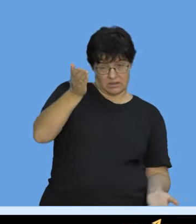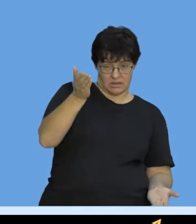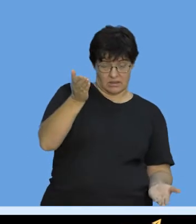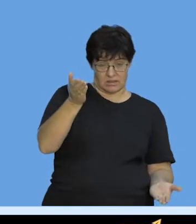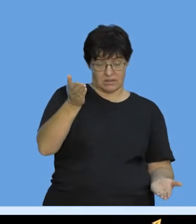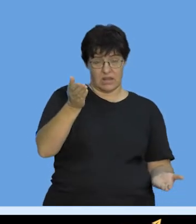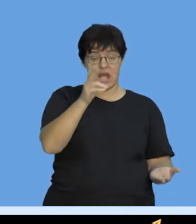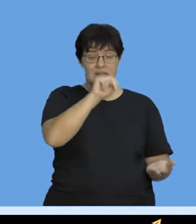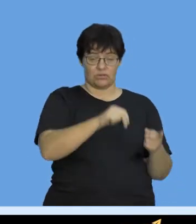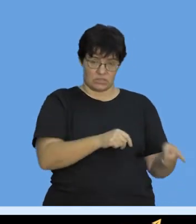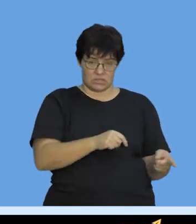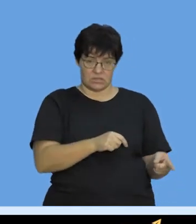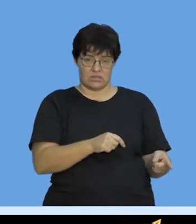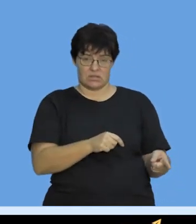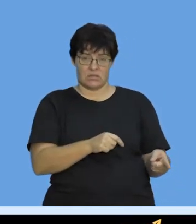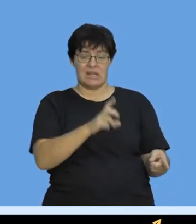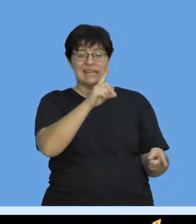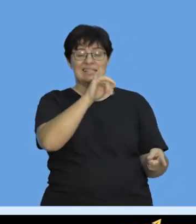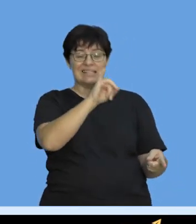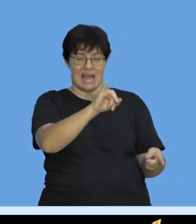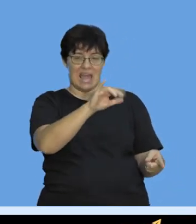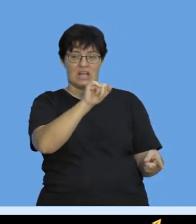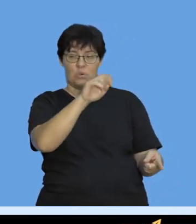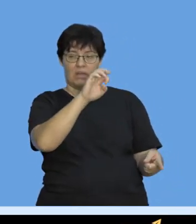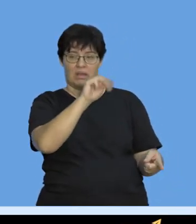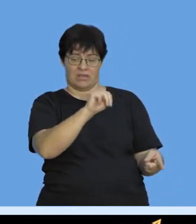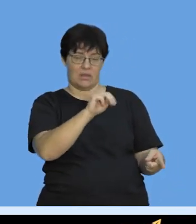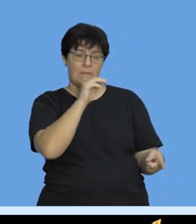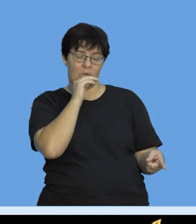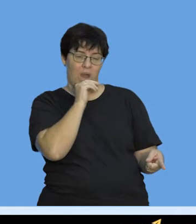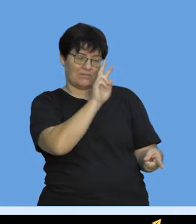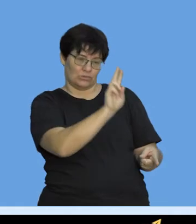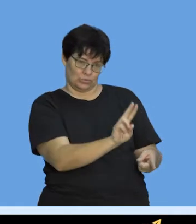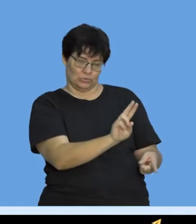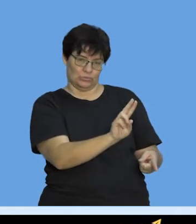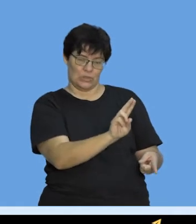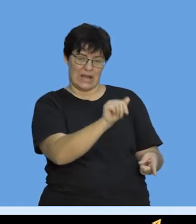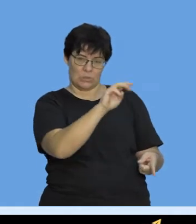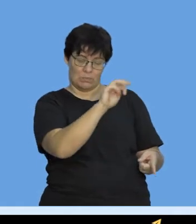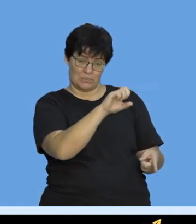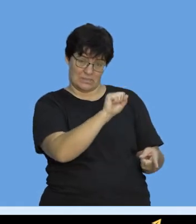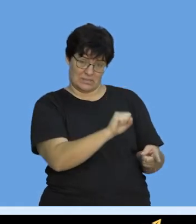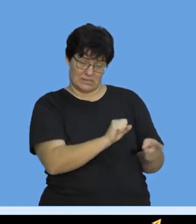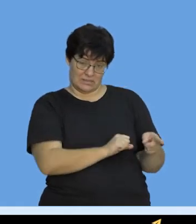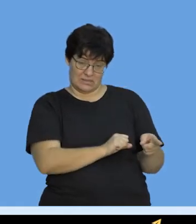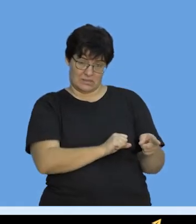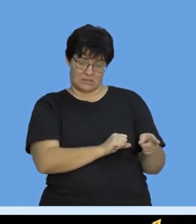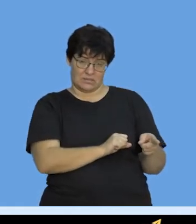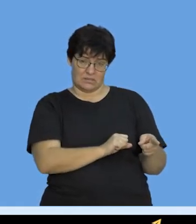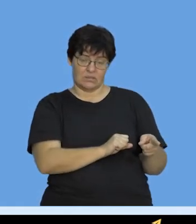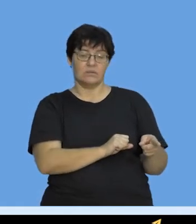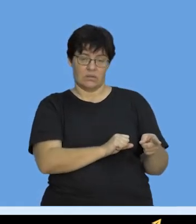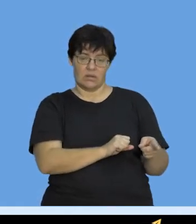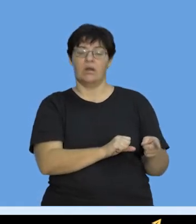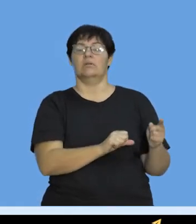nitrogen is a diatomic molecule. So it exists as a diatomic molecule. So this nitrogen is